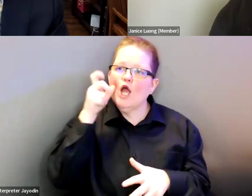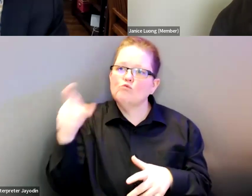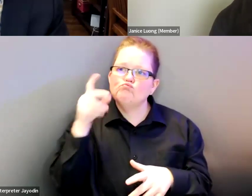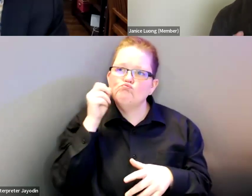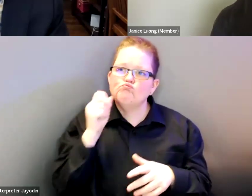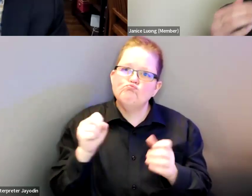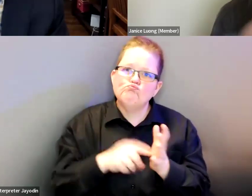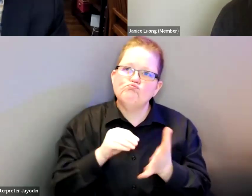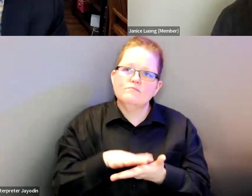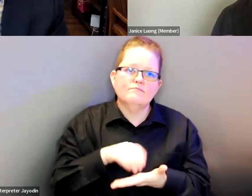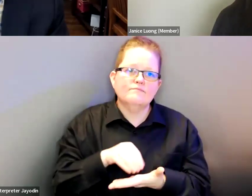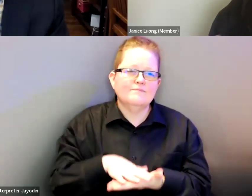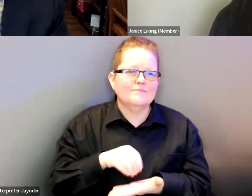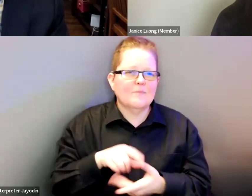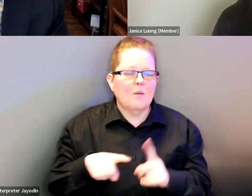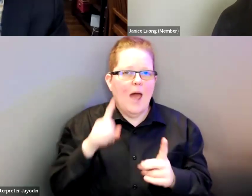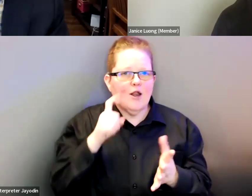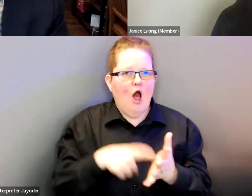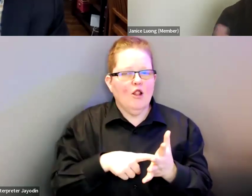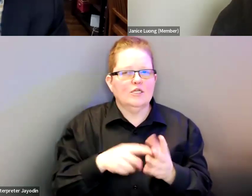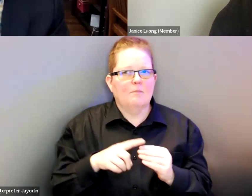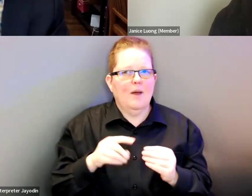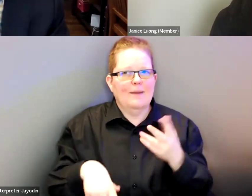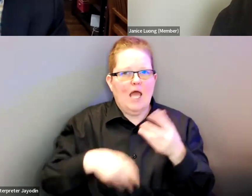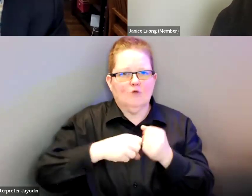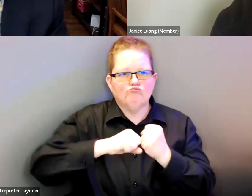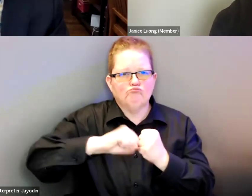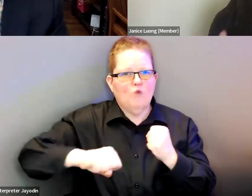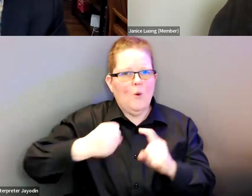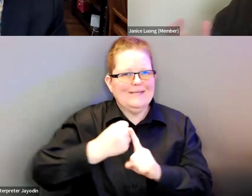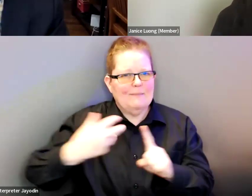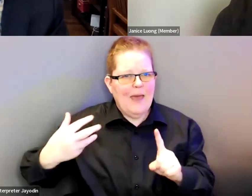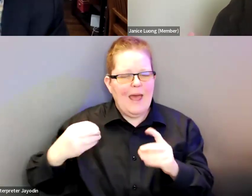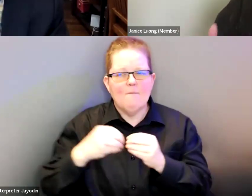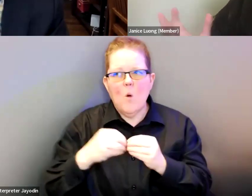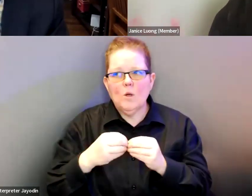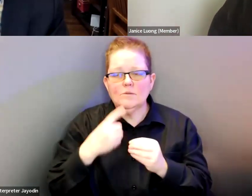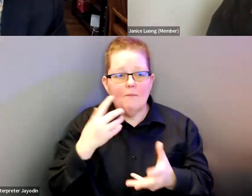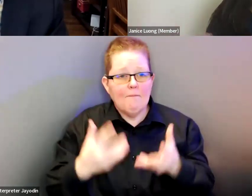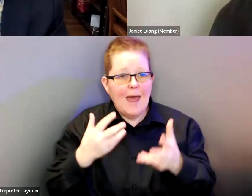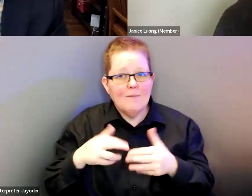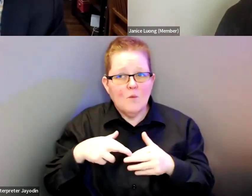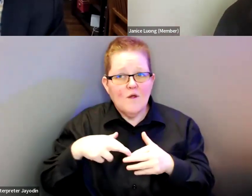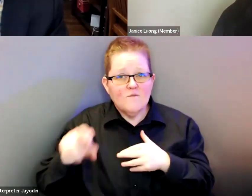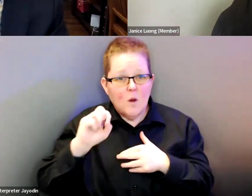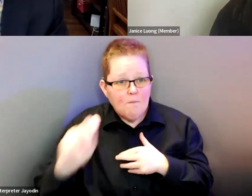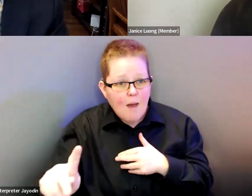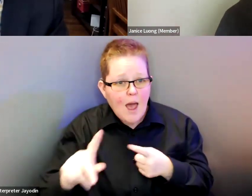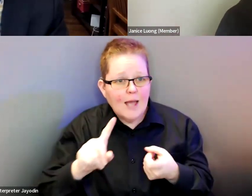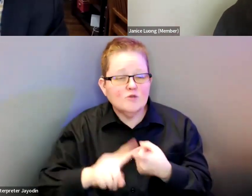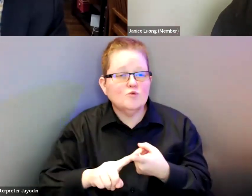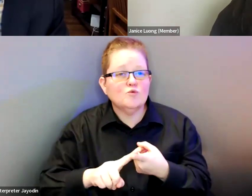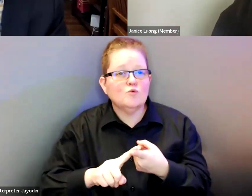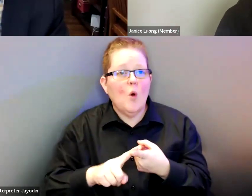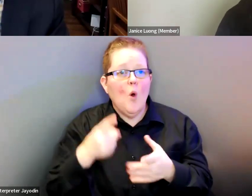can extend that and maybe, or expand that and say, maybe you could refer back to this product that we have worked